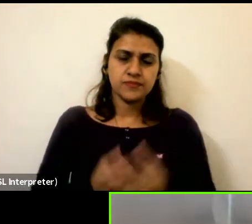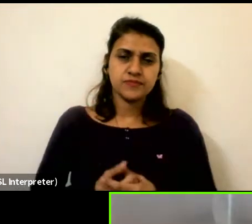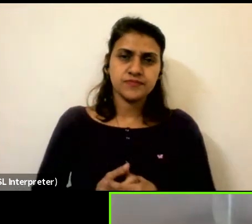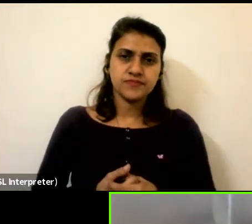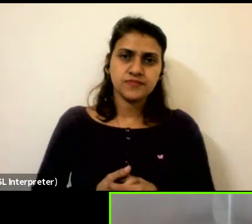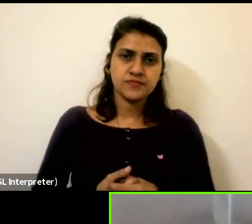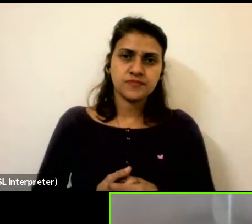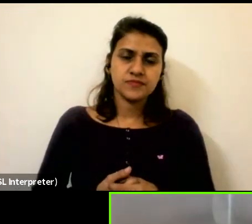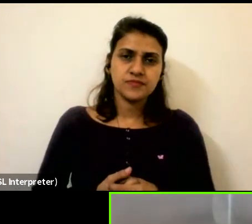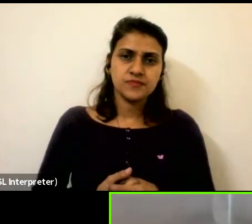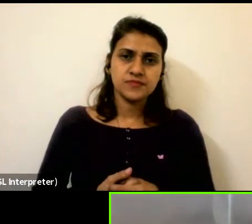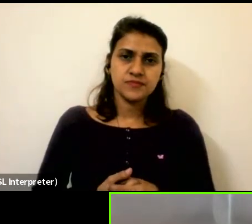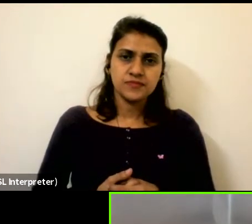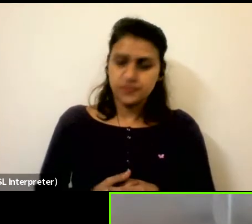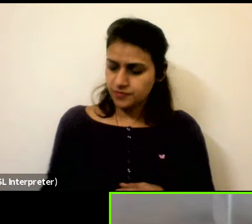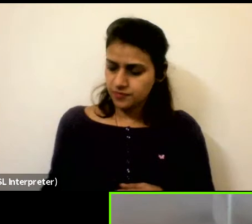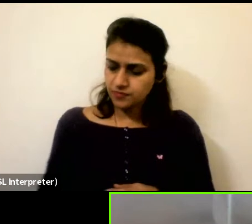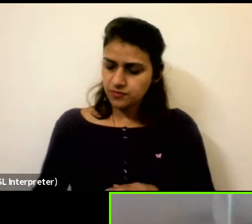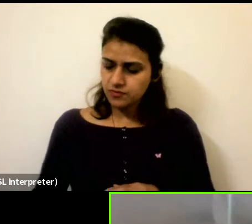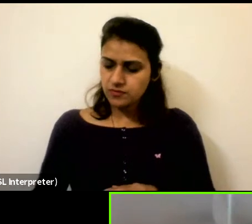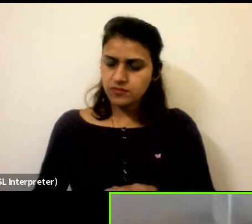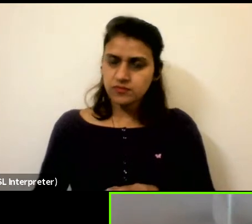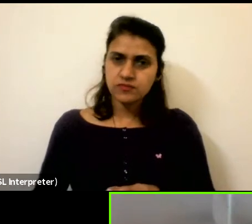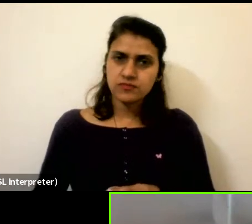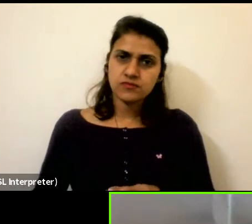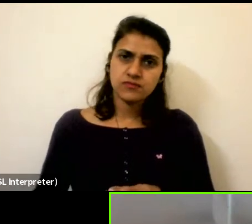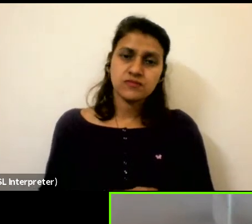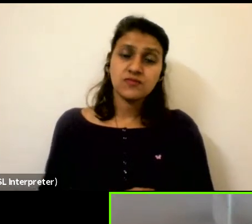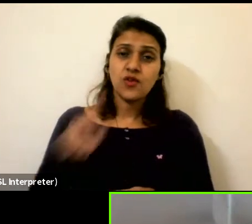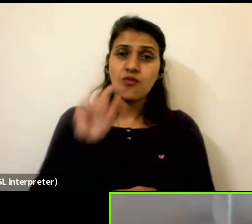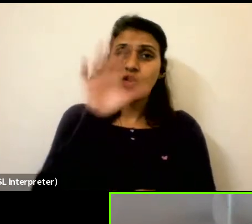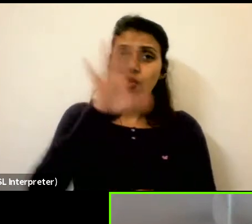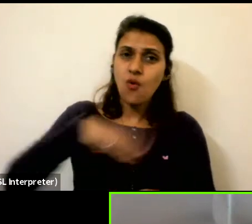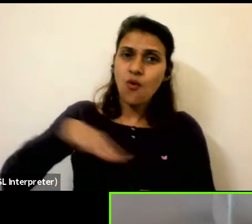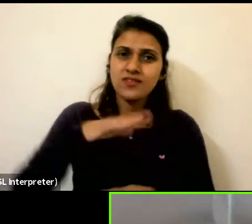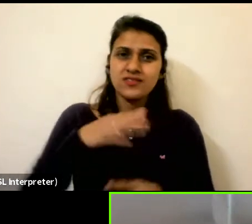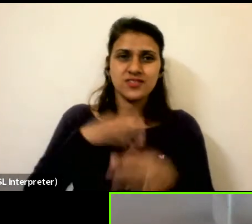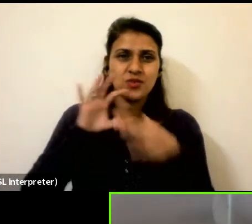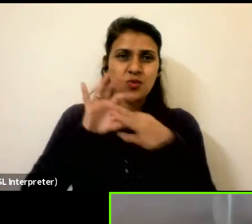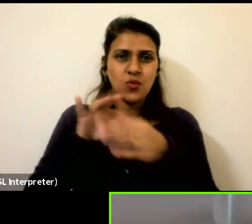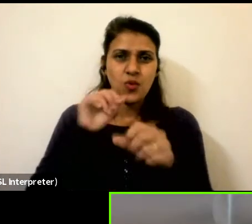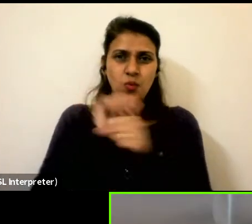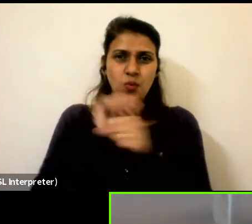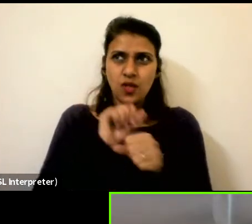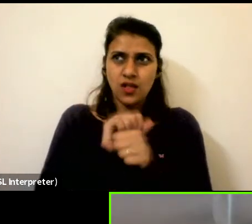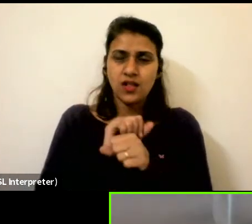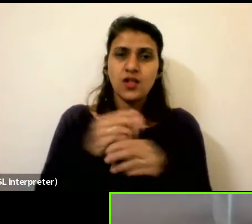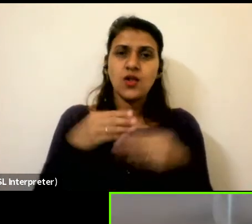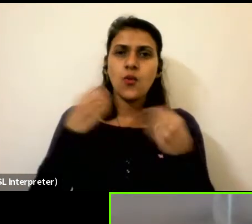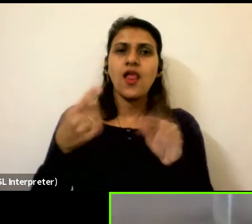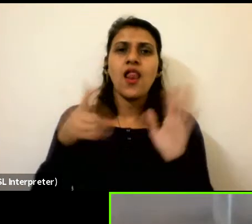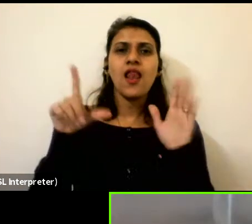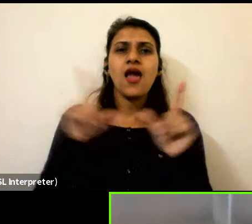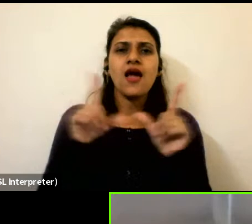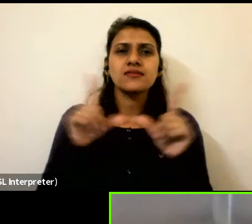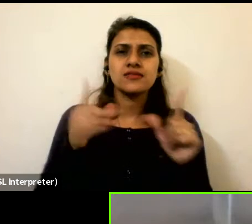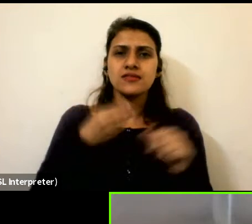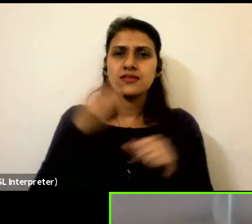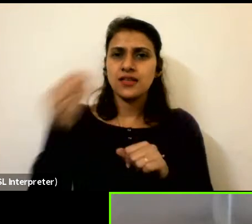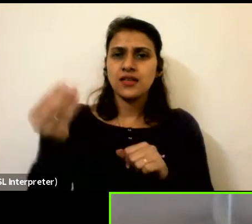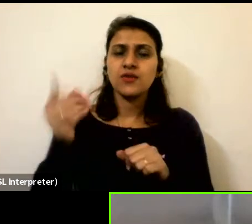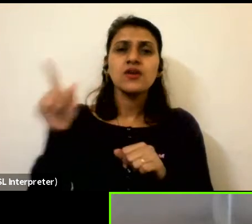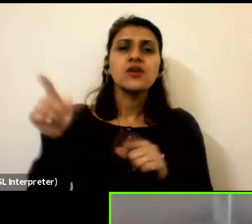for instance, in Salesforce India, we have worked with one organization where we have given them our licenses. What it does for